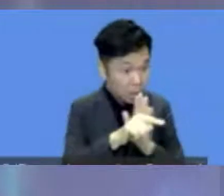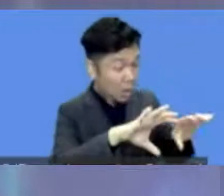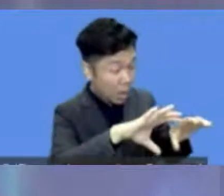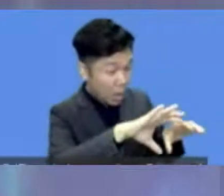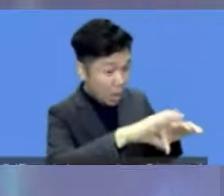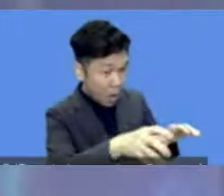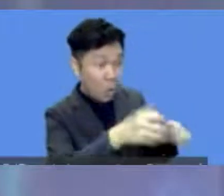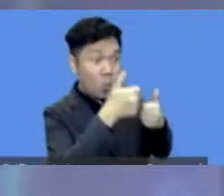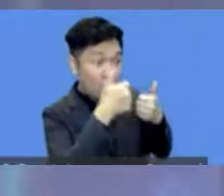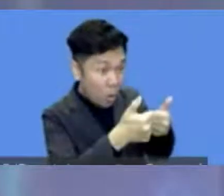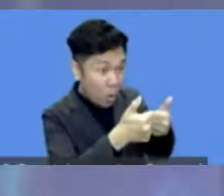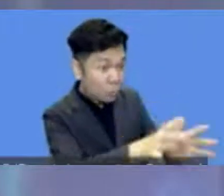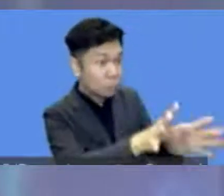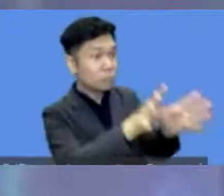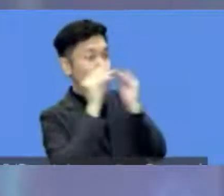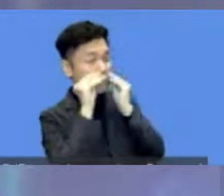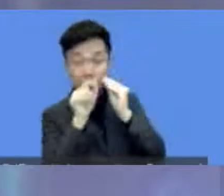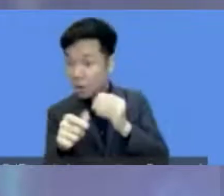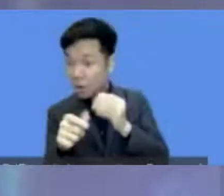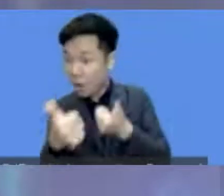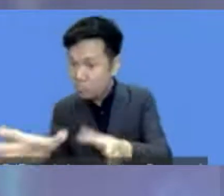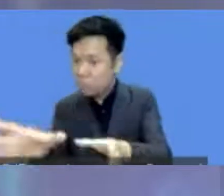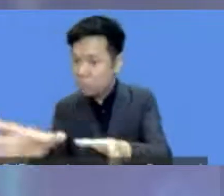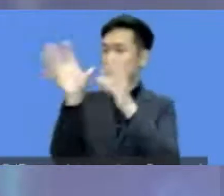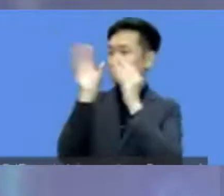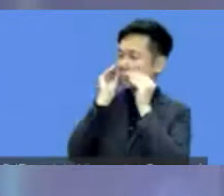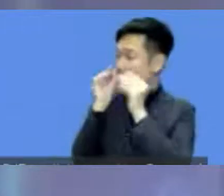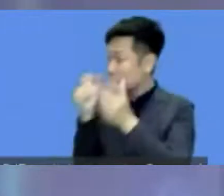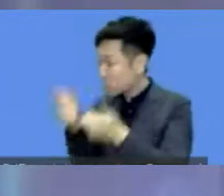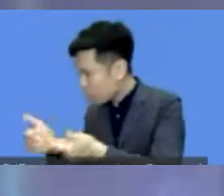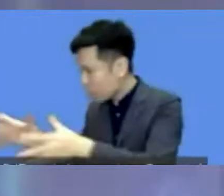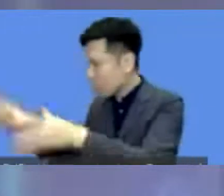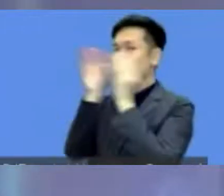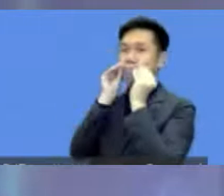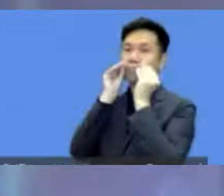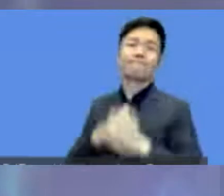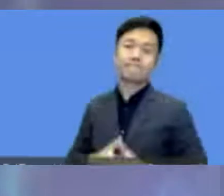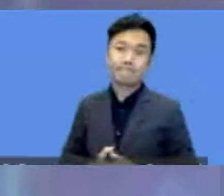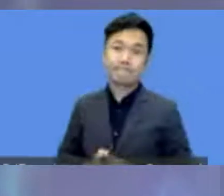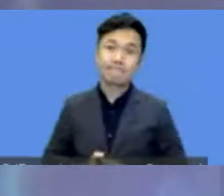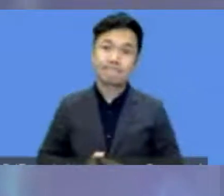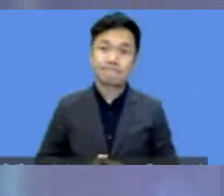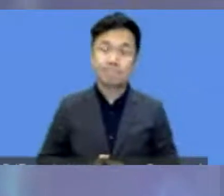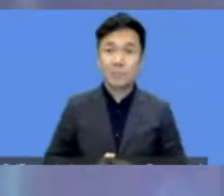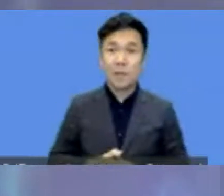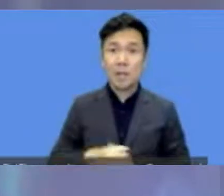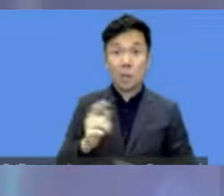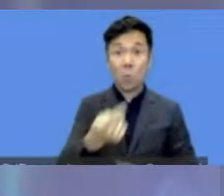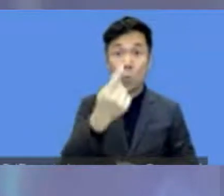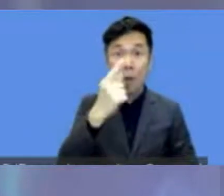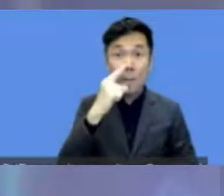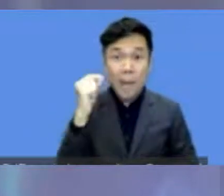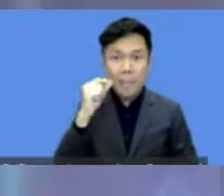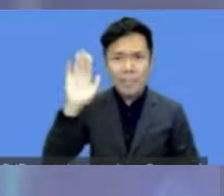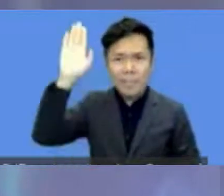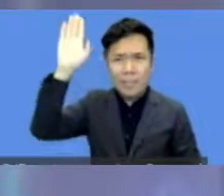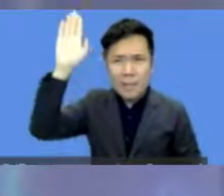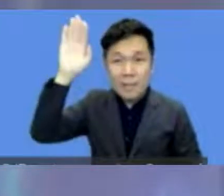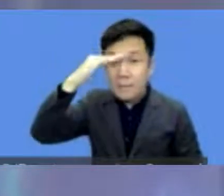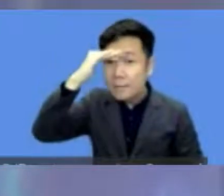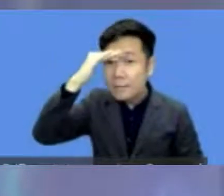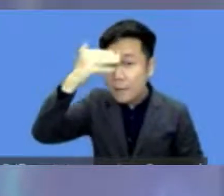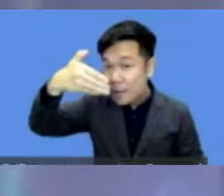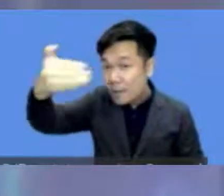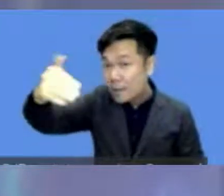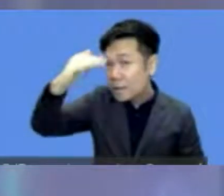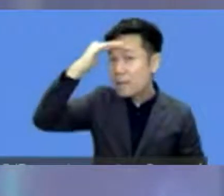progressed. Thank you. I'm sorry, there was a man at the back, in the back row. I just want to